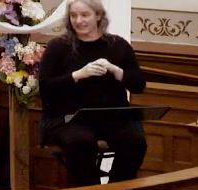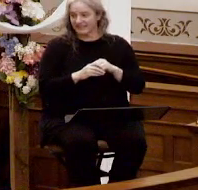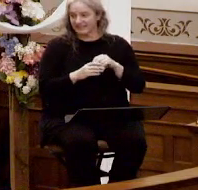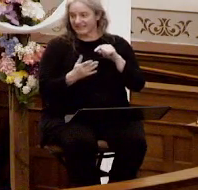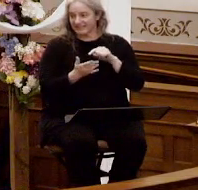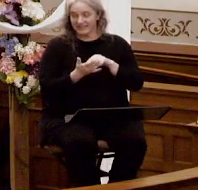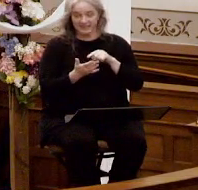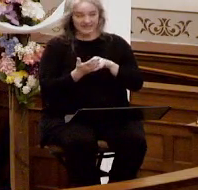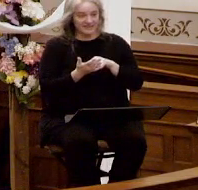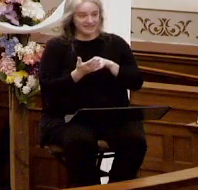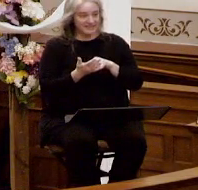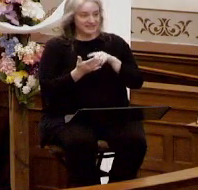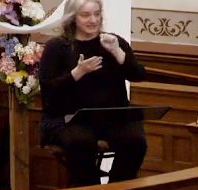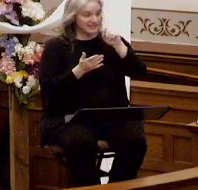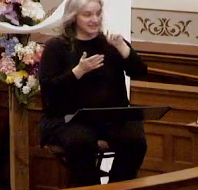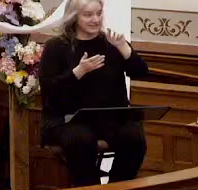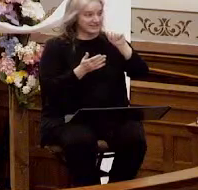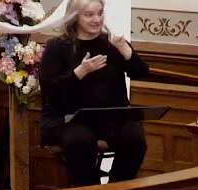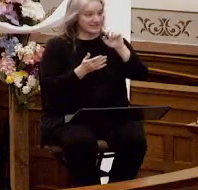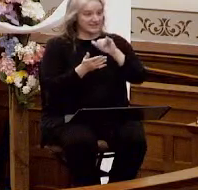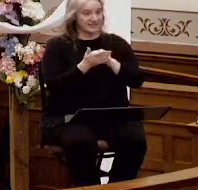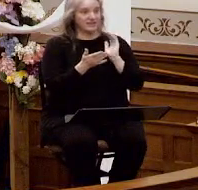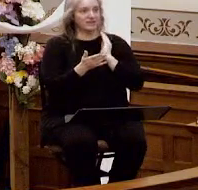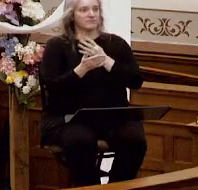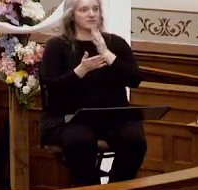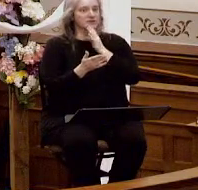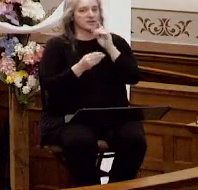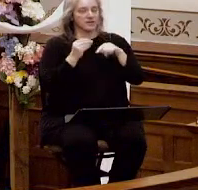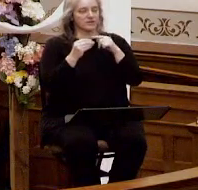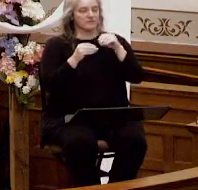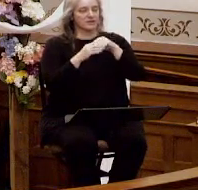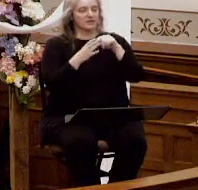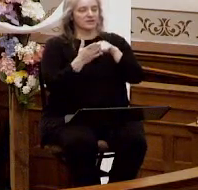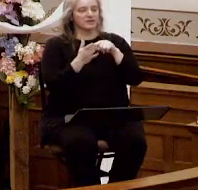state that we talk about in this church a lot.